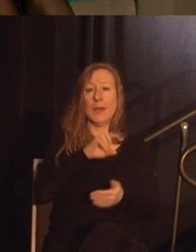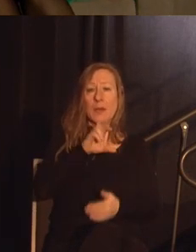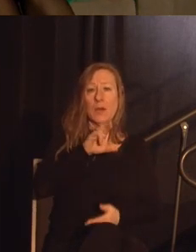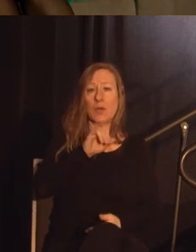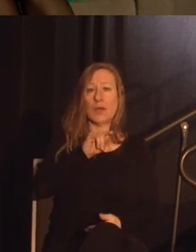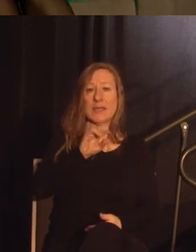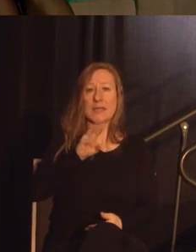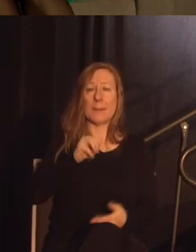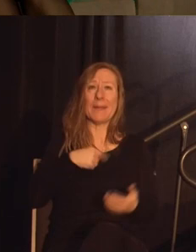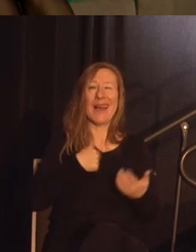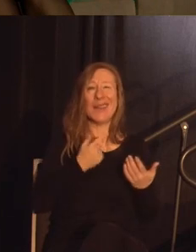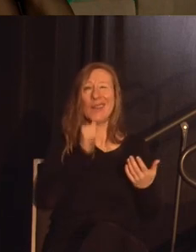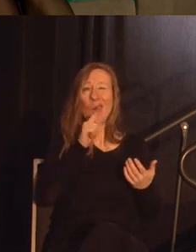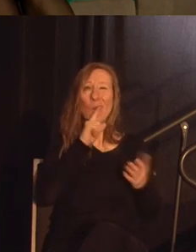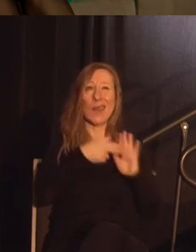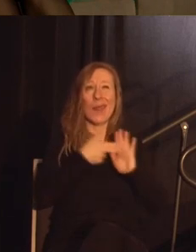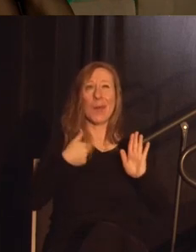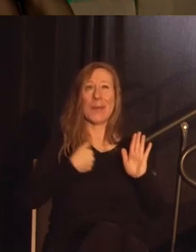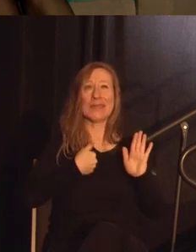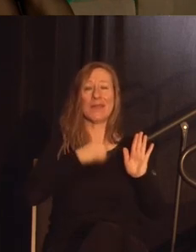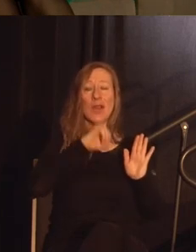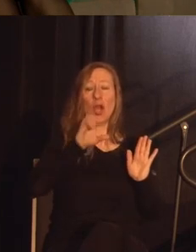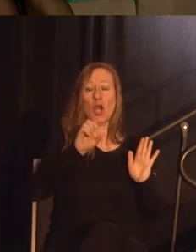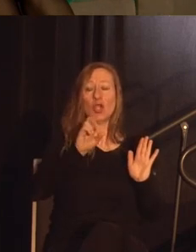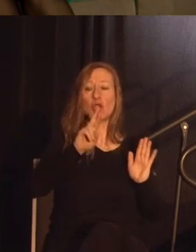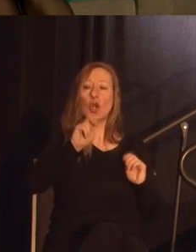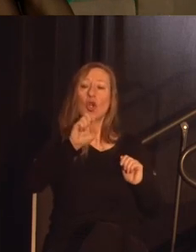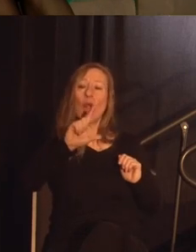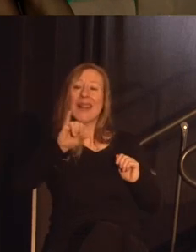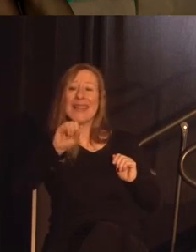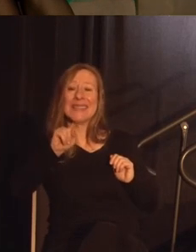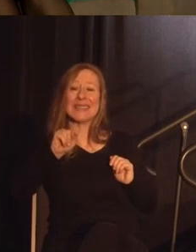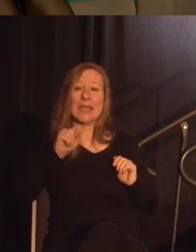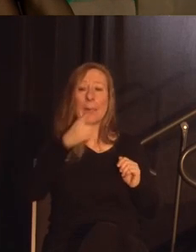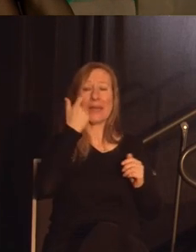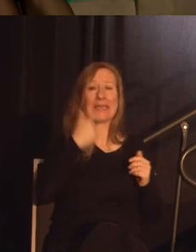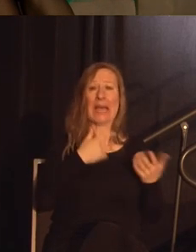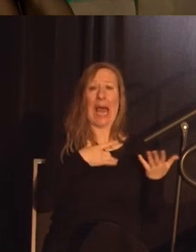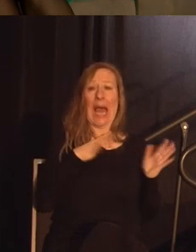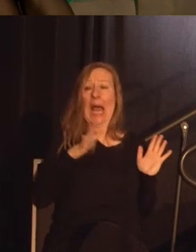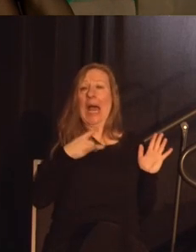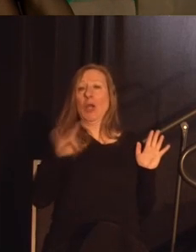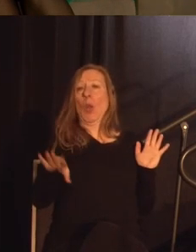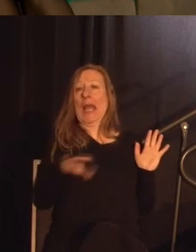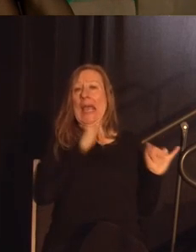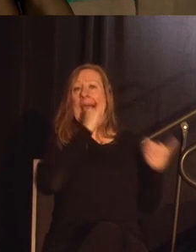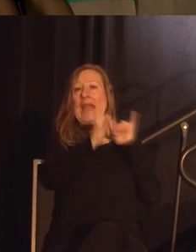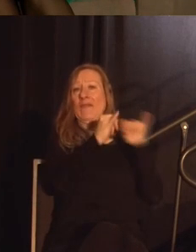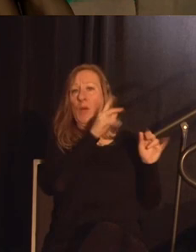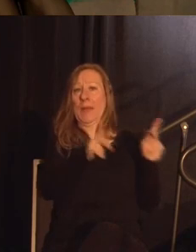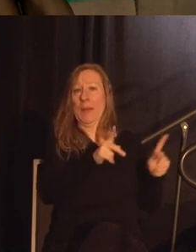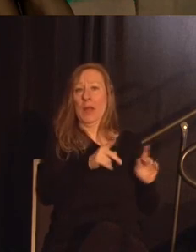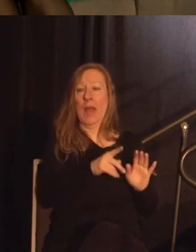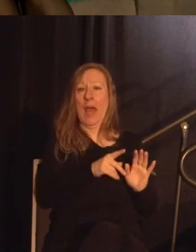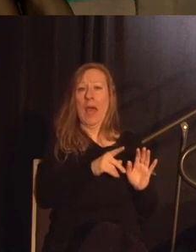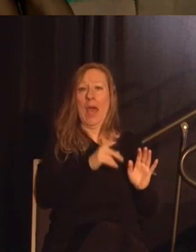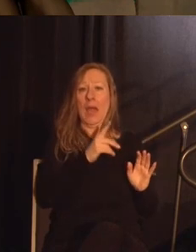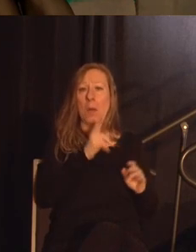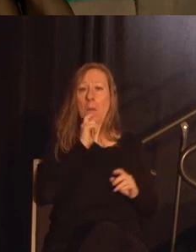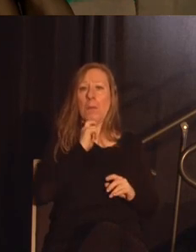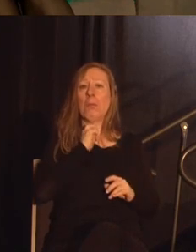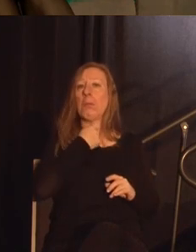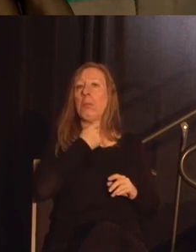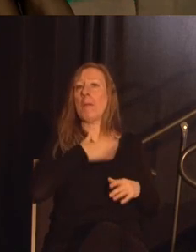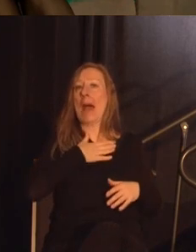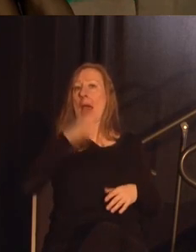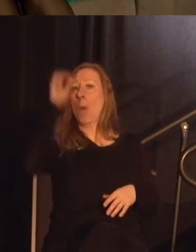call myself a journalist because I am allergic to interviewing people and not having an opinion, so which are kind of the two most